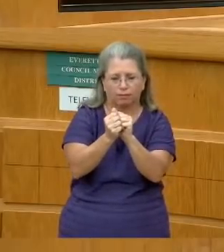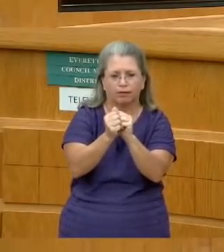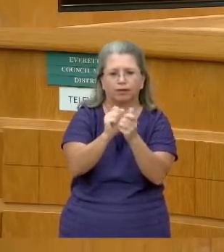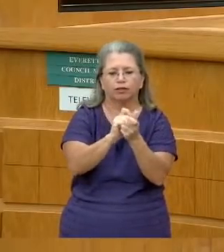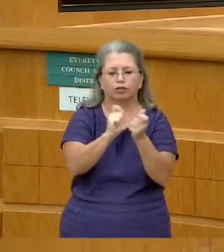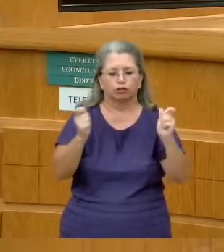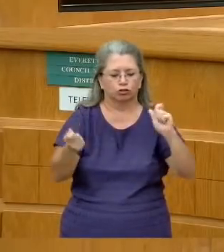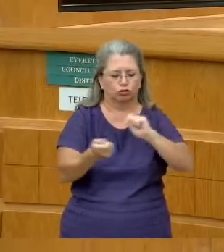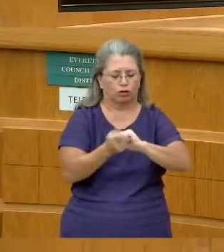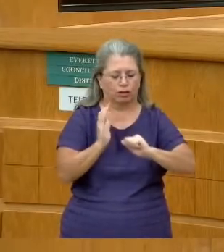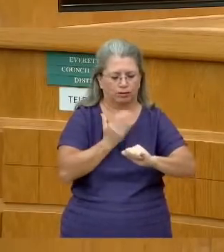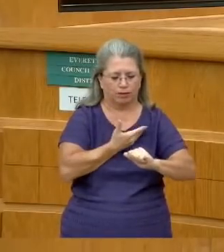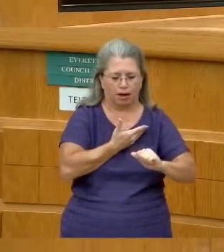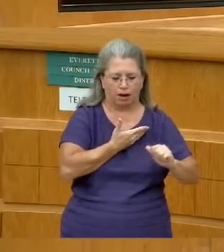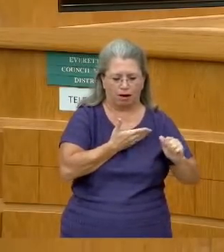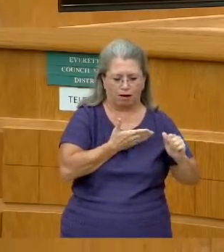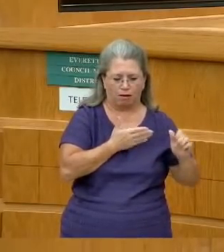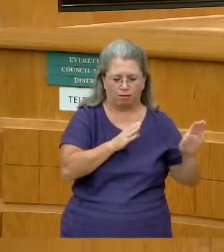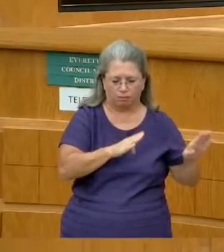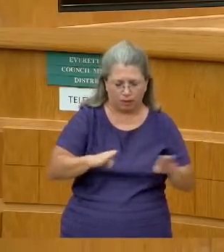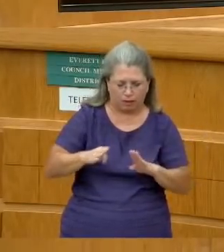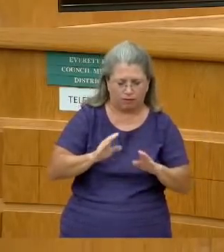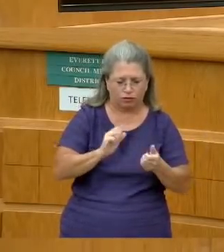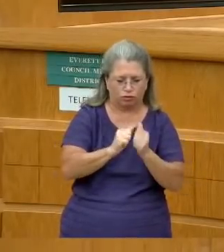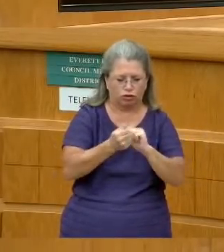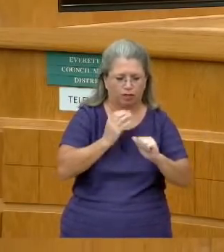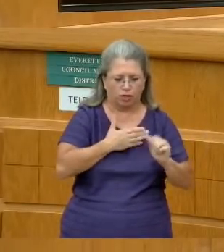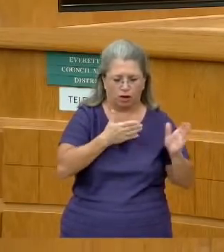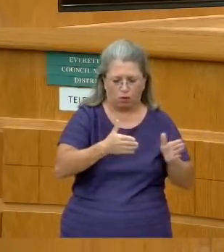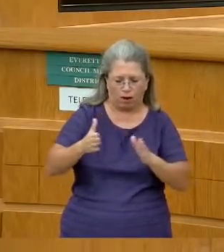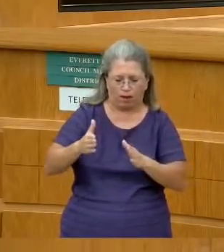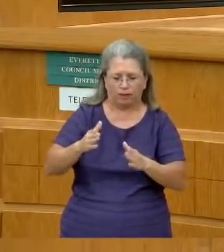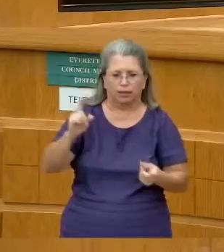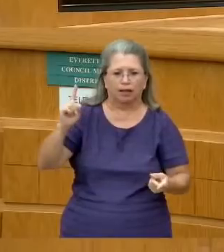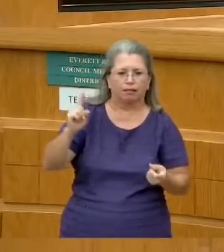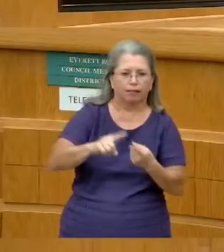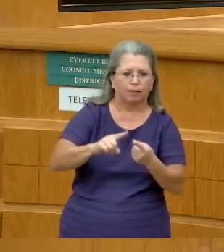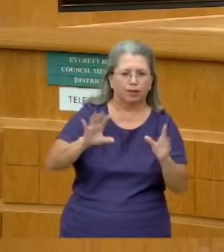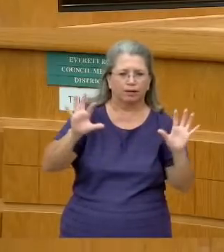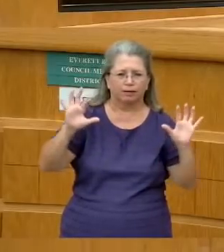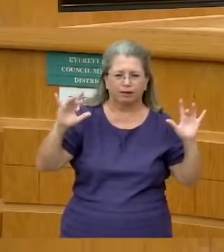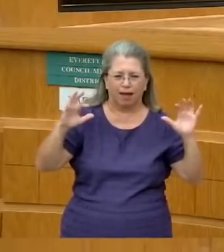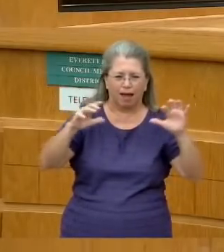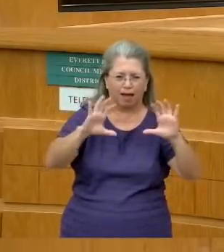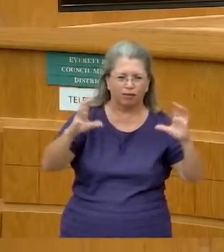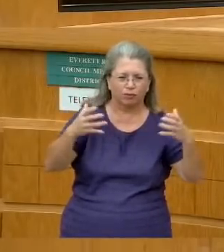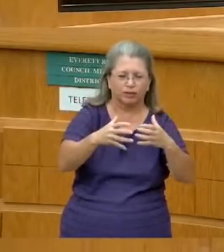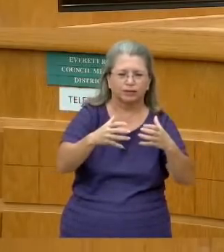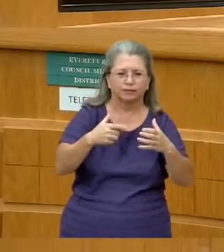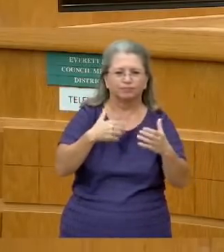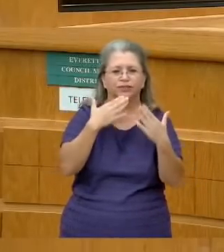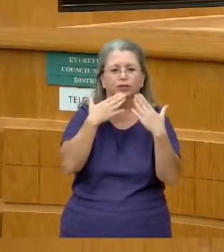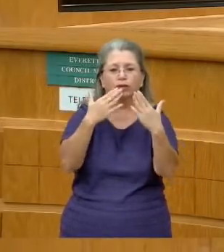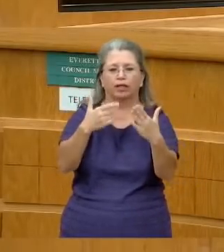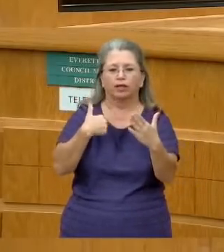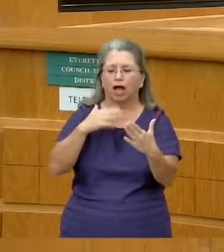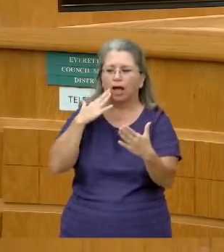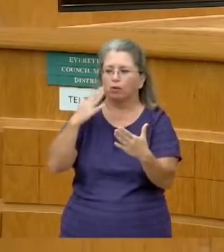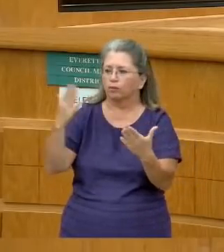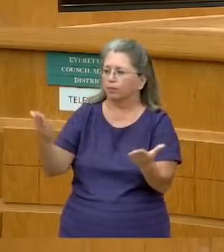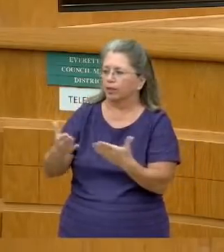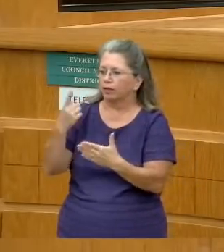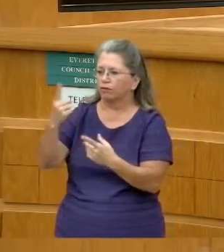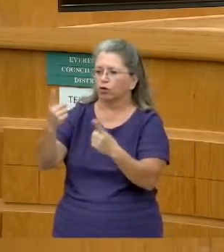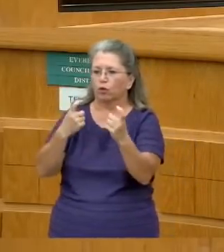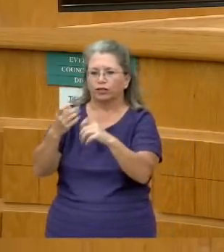do everything possible to limit our gatherings. And I want to thank you, and I'll stand by for